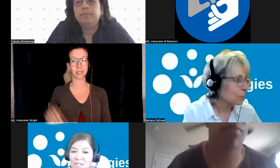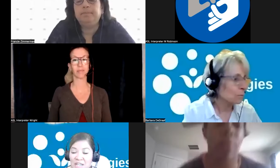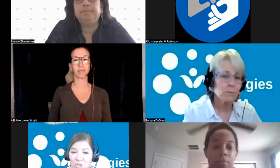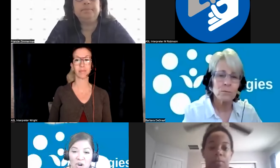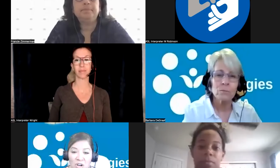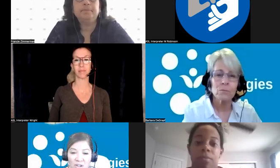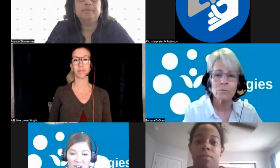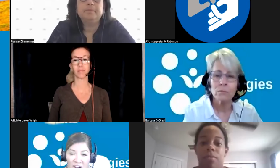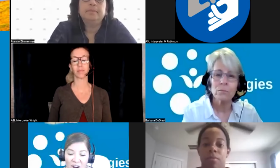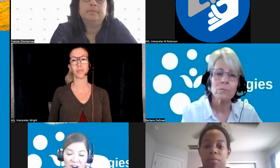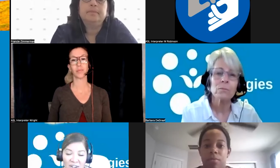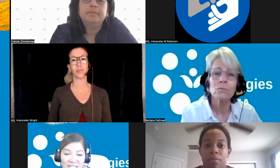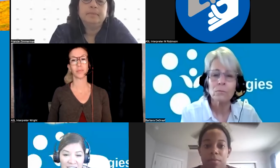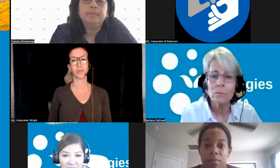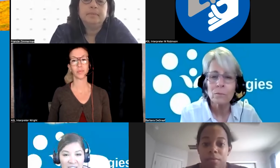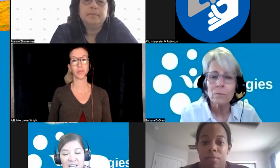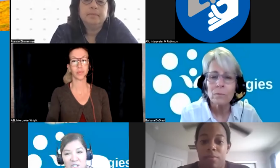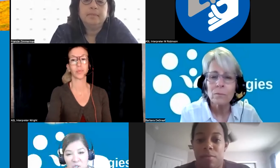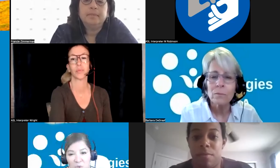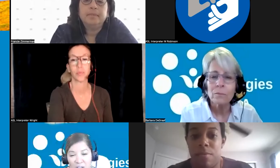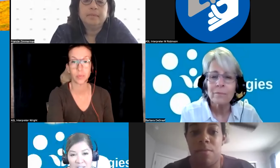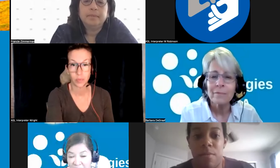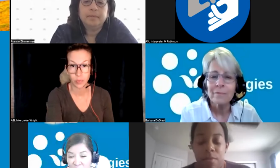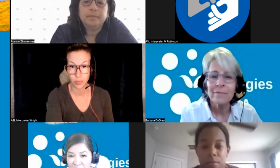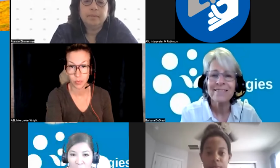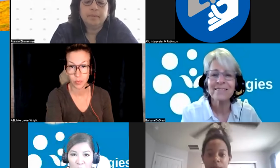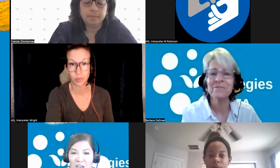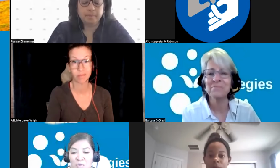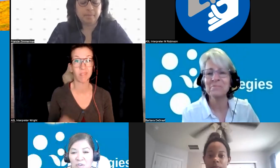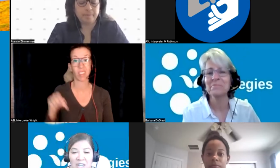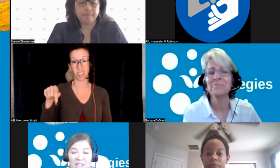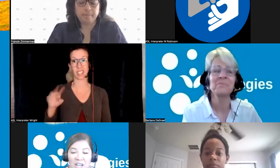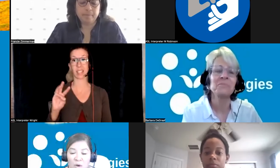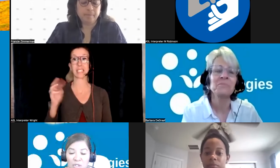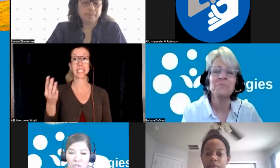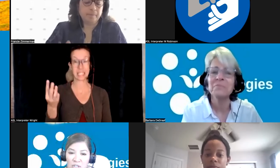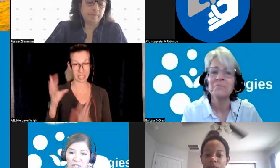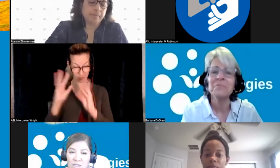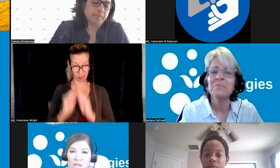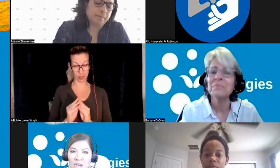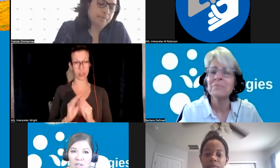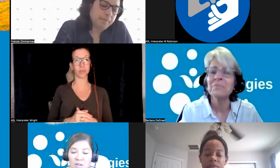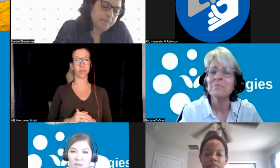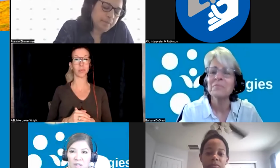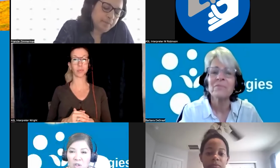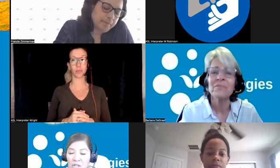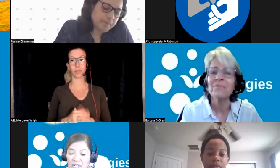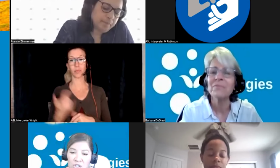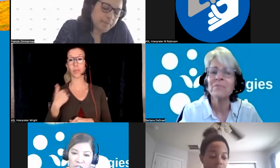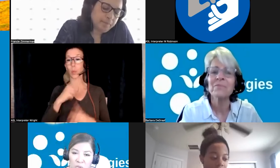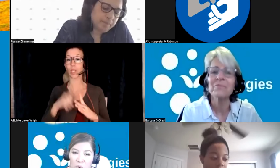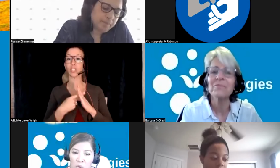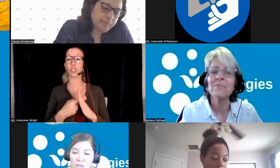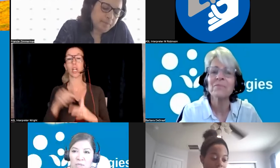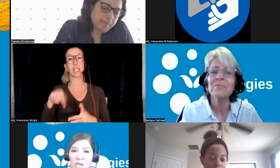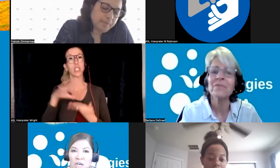proud that this is actually our sixth session that we have provided. We started these learning